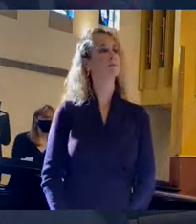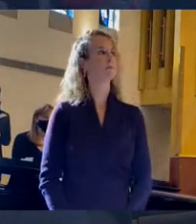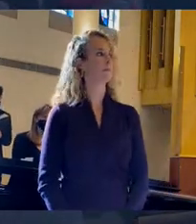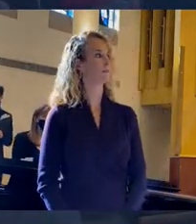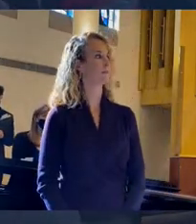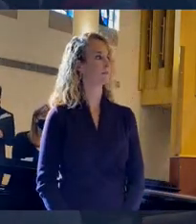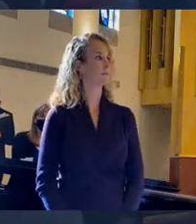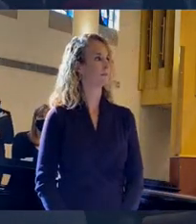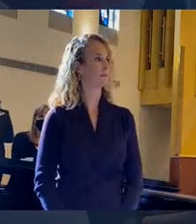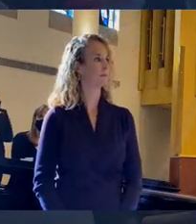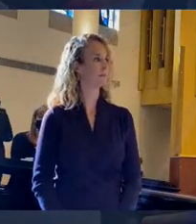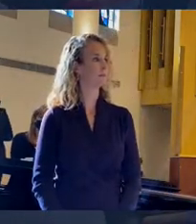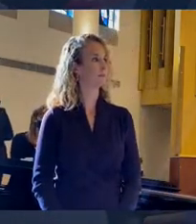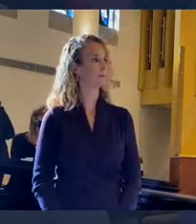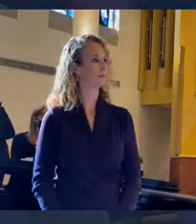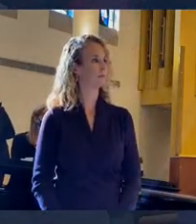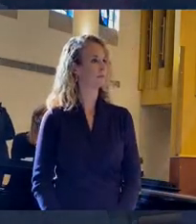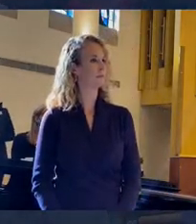Good idea.